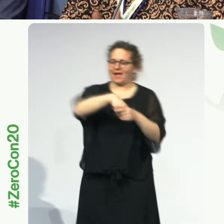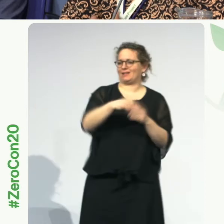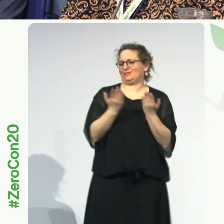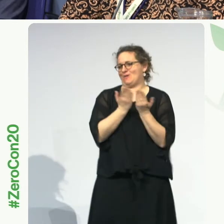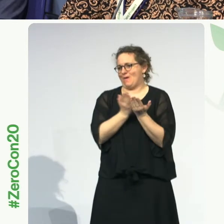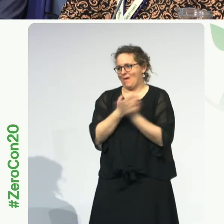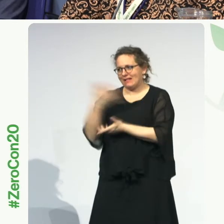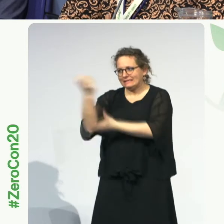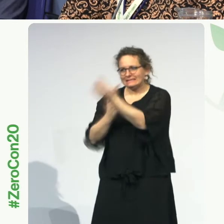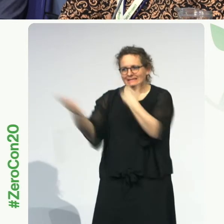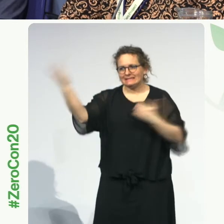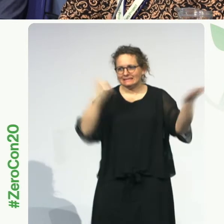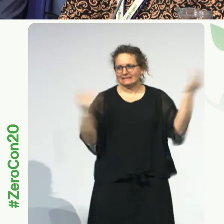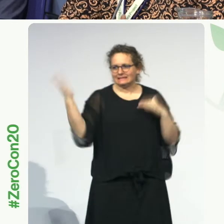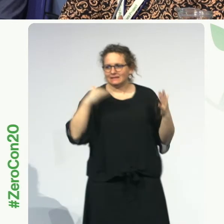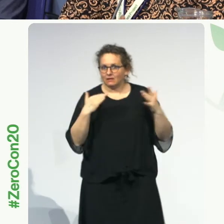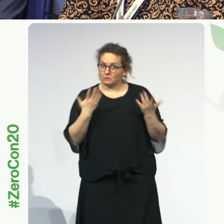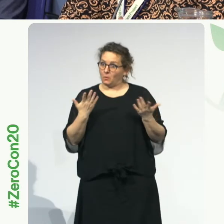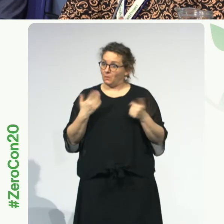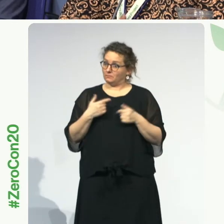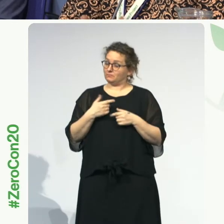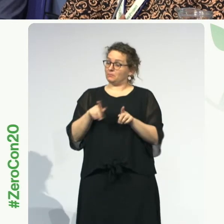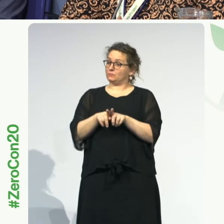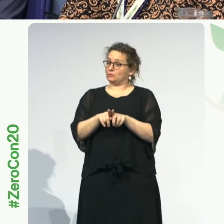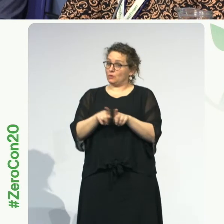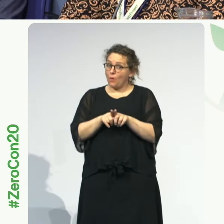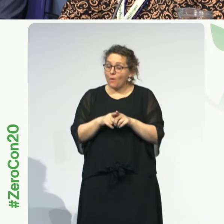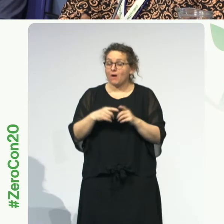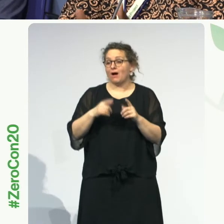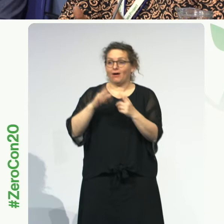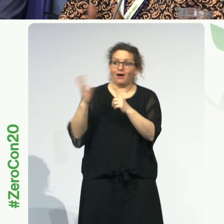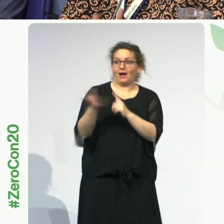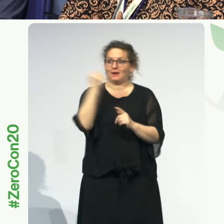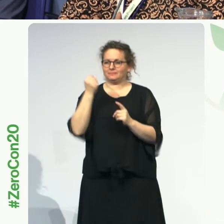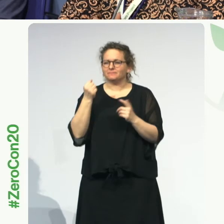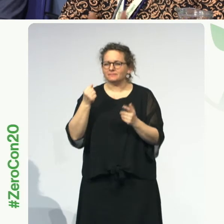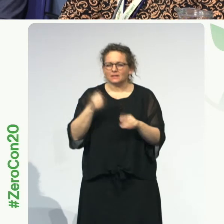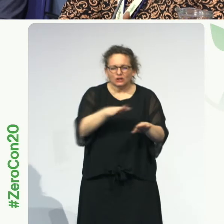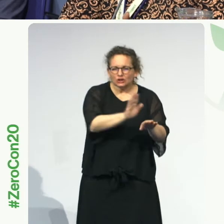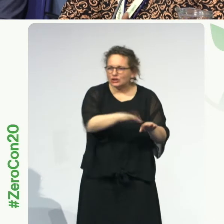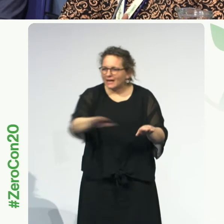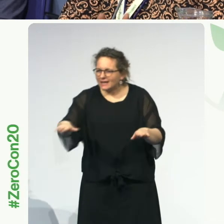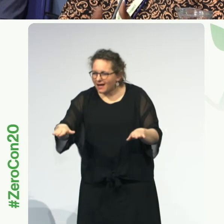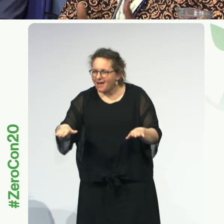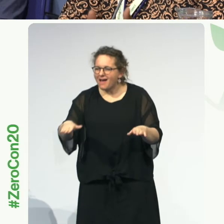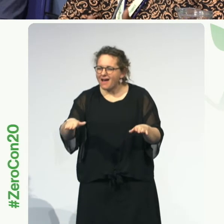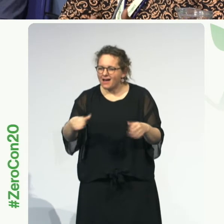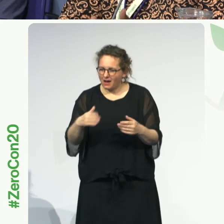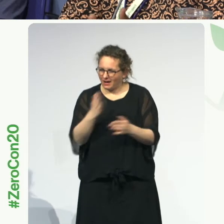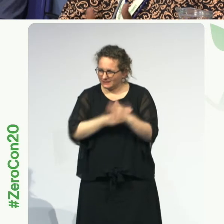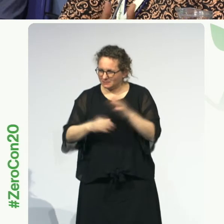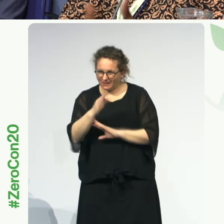the number of children with disabilities in these 8 pilot schools increased. For example, before